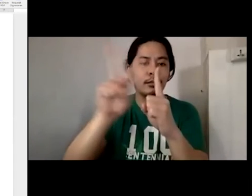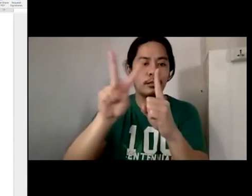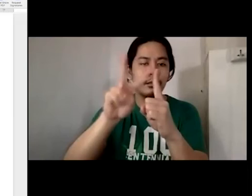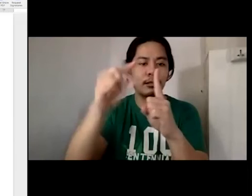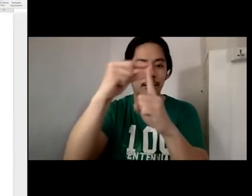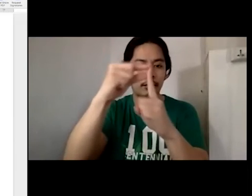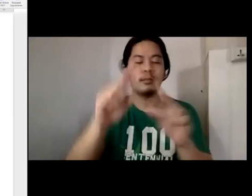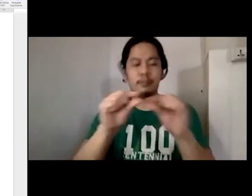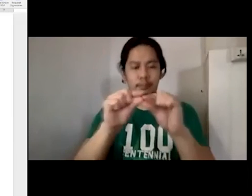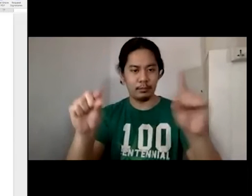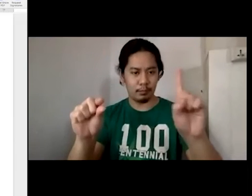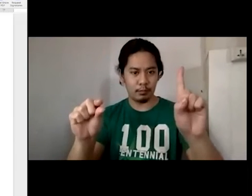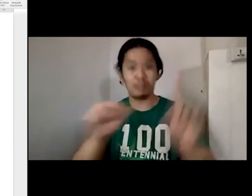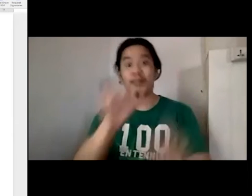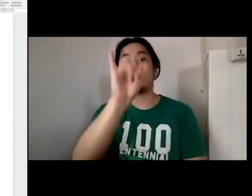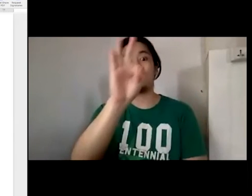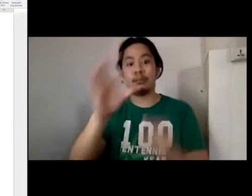for the various signs,